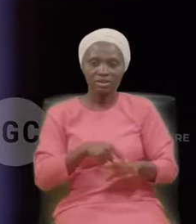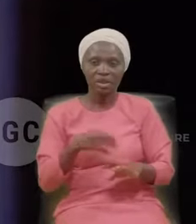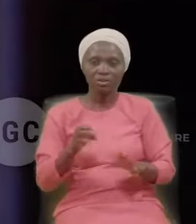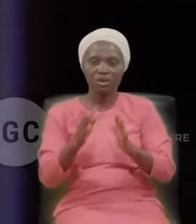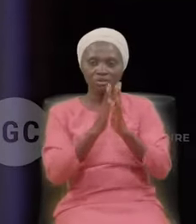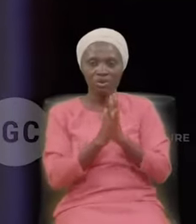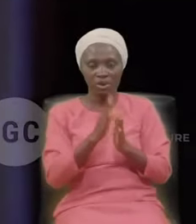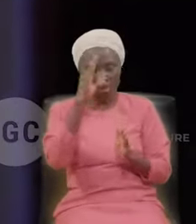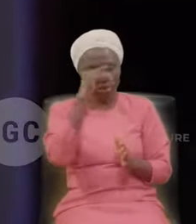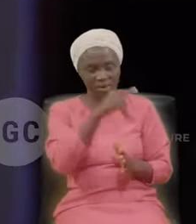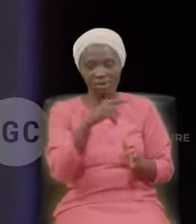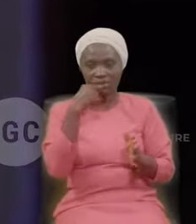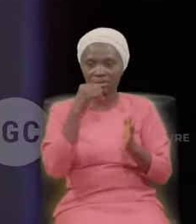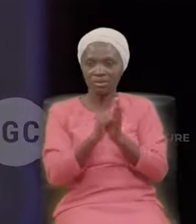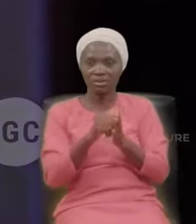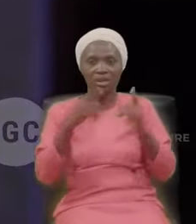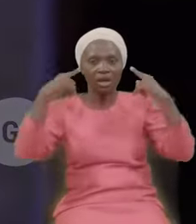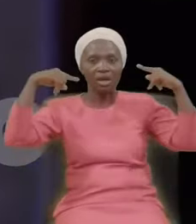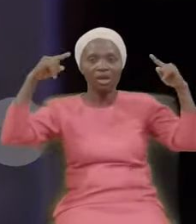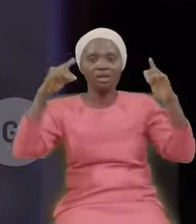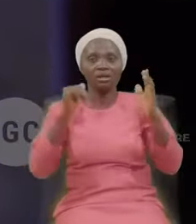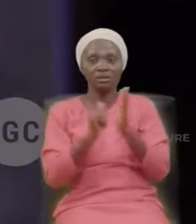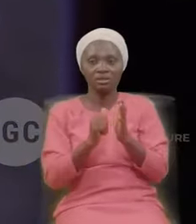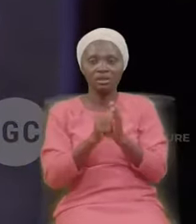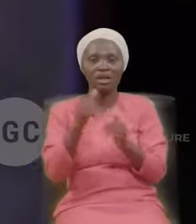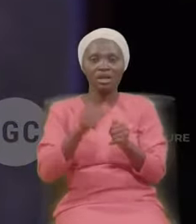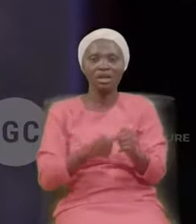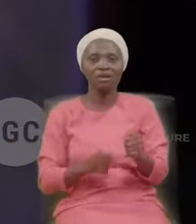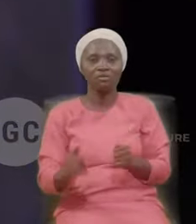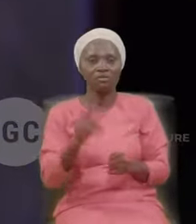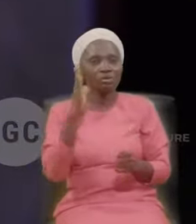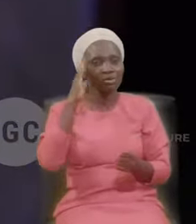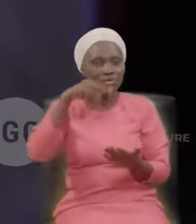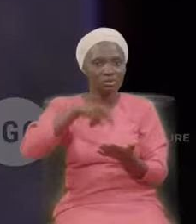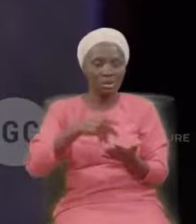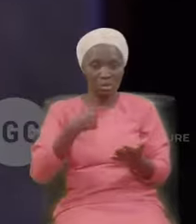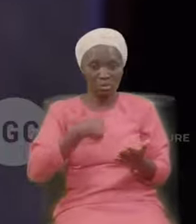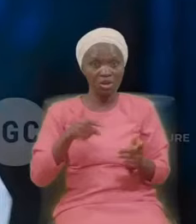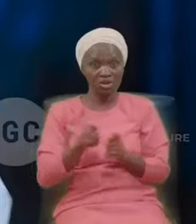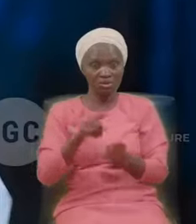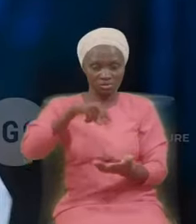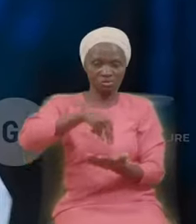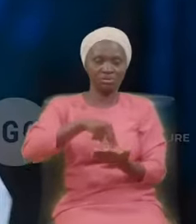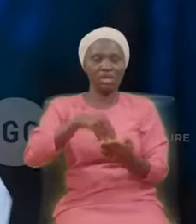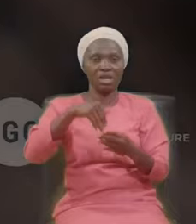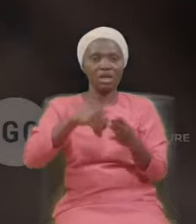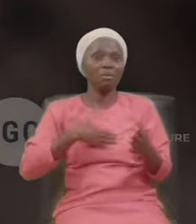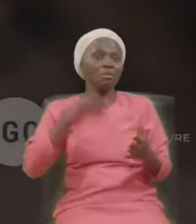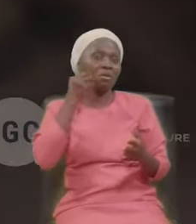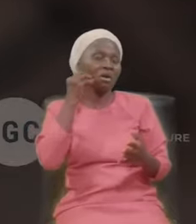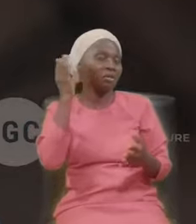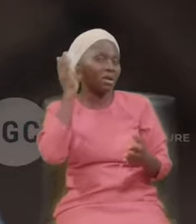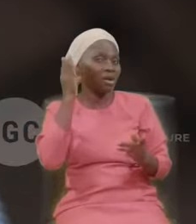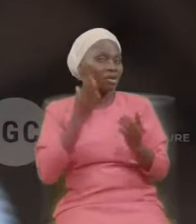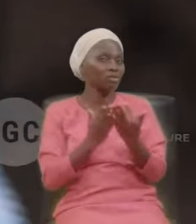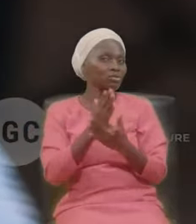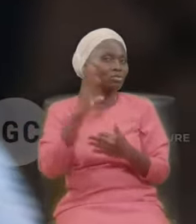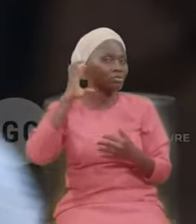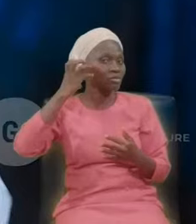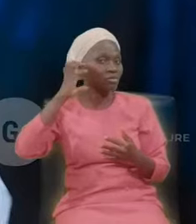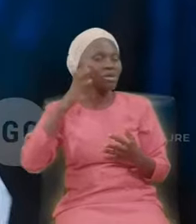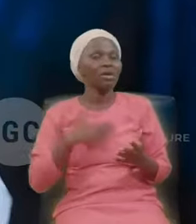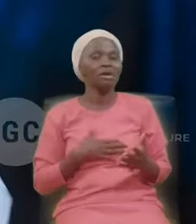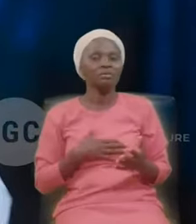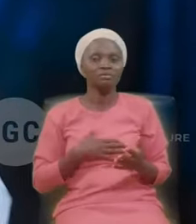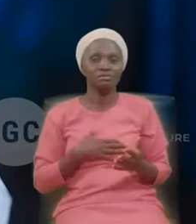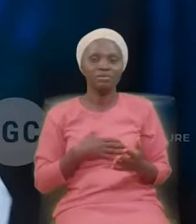he said, in announce and everybody stand. Myself, I follow stand in my room. I'm hearing through my small radio. And